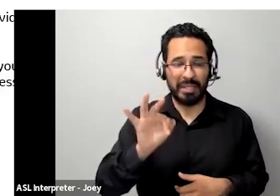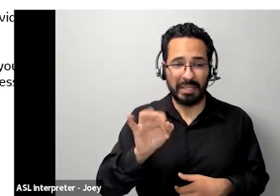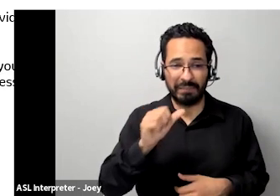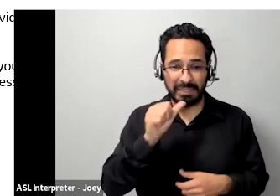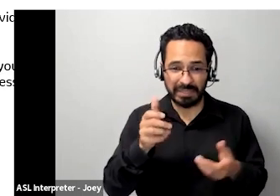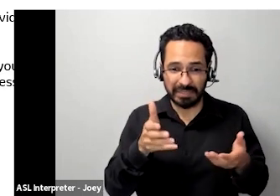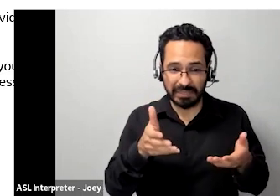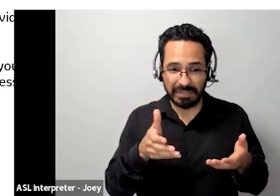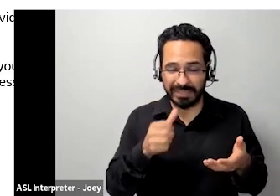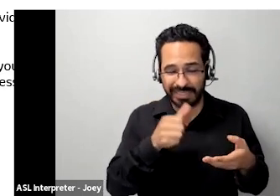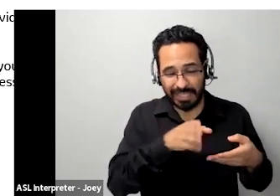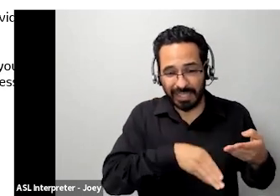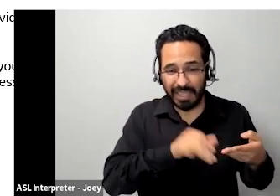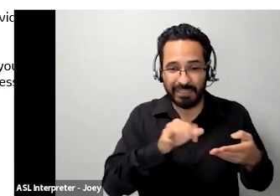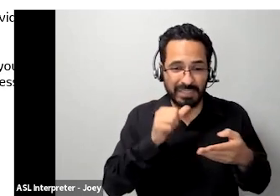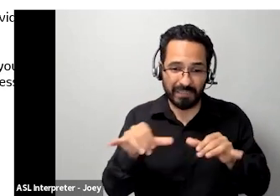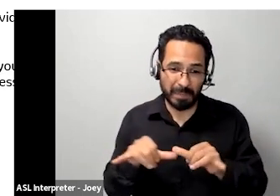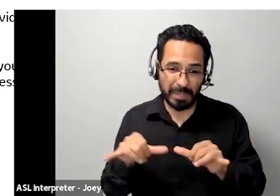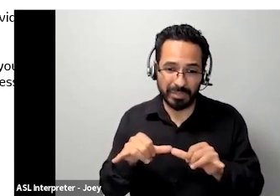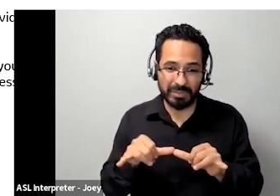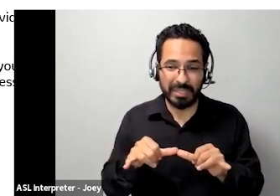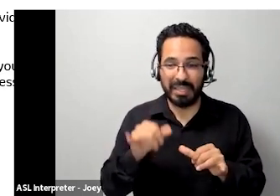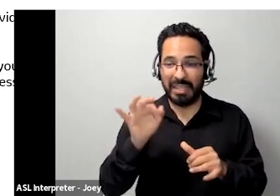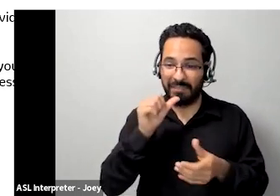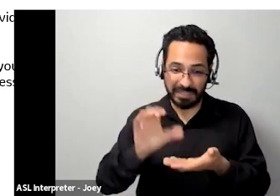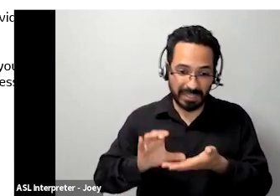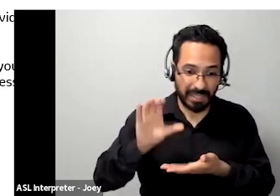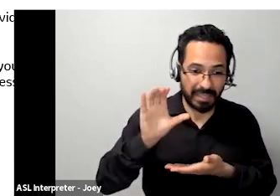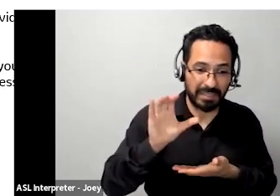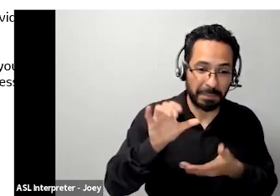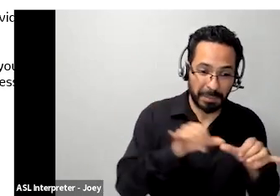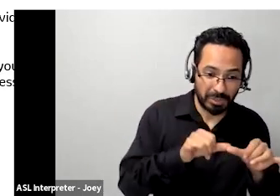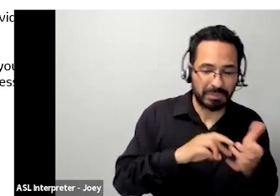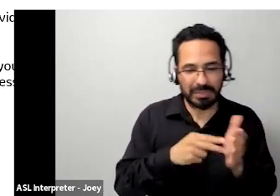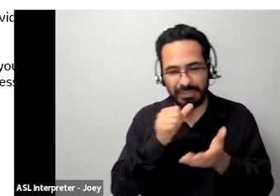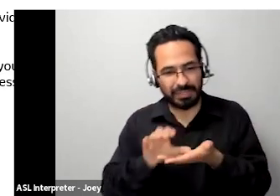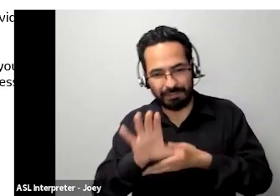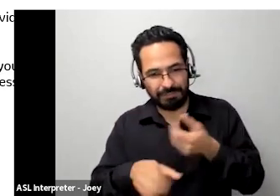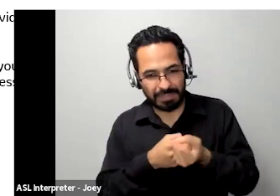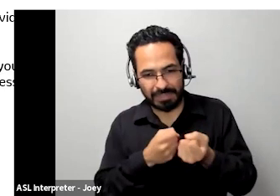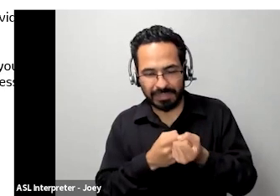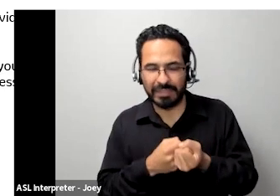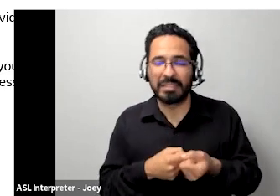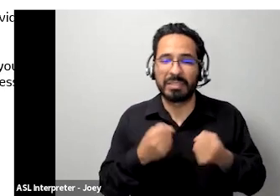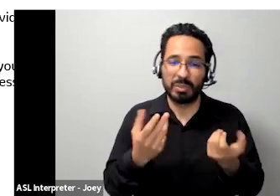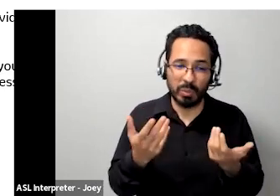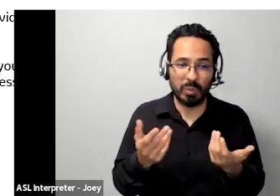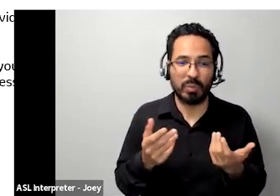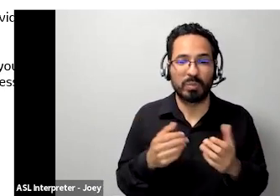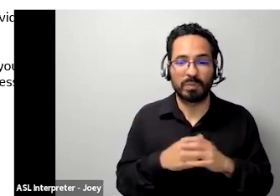not measured. Nothing gets funded if it's not measured. And so, in as much as possible, to do